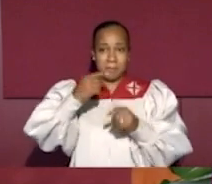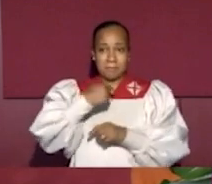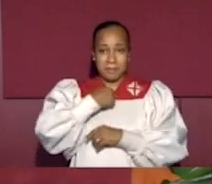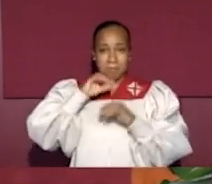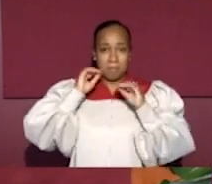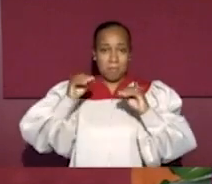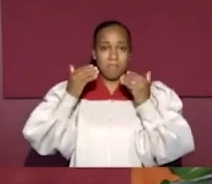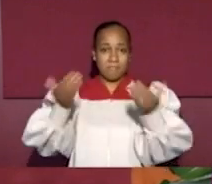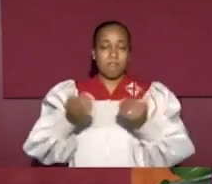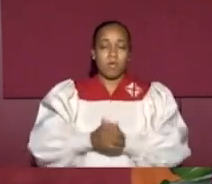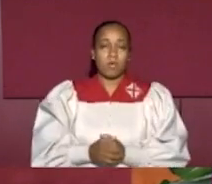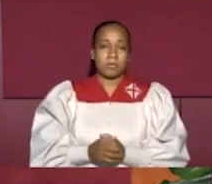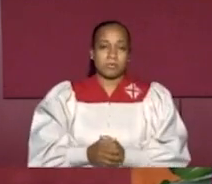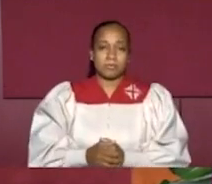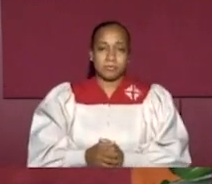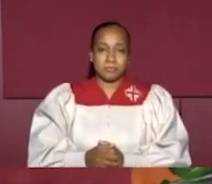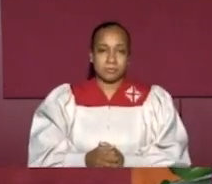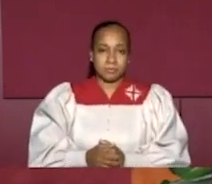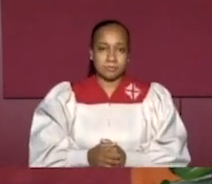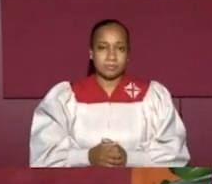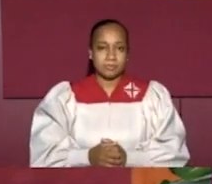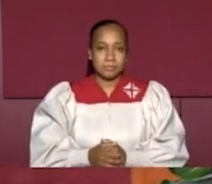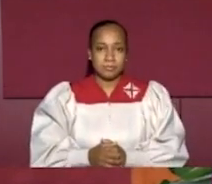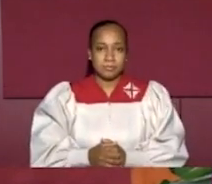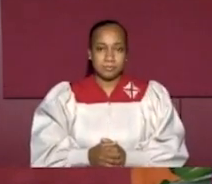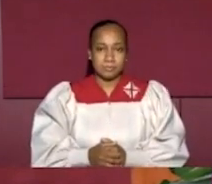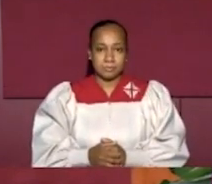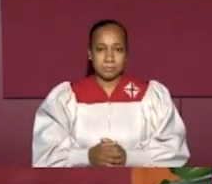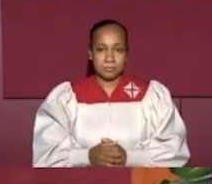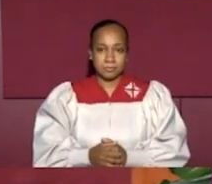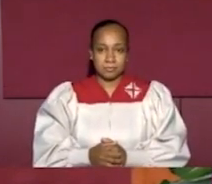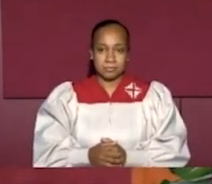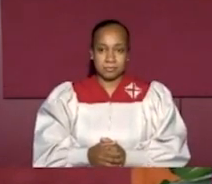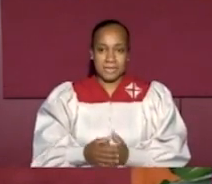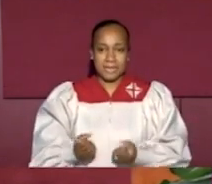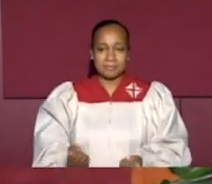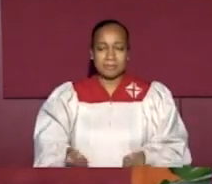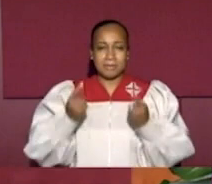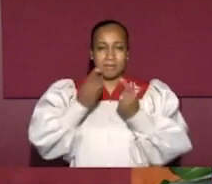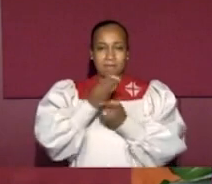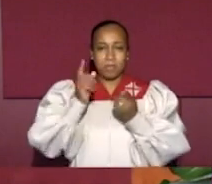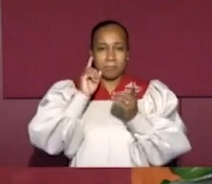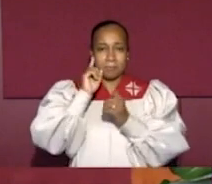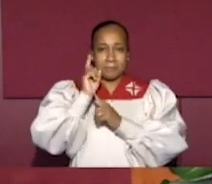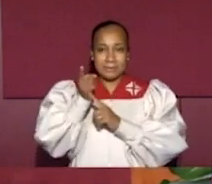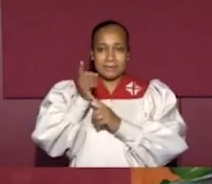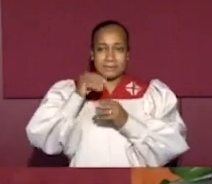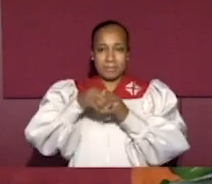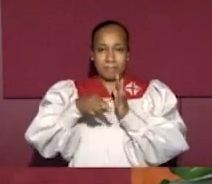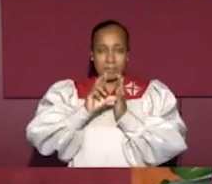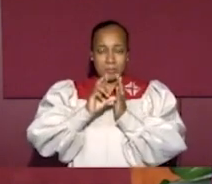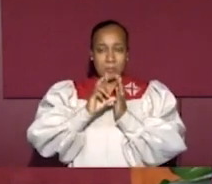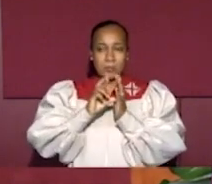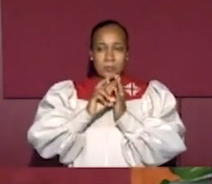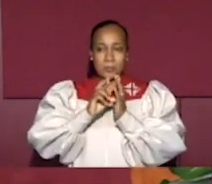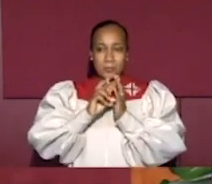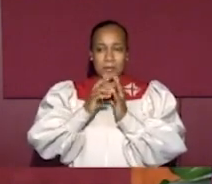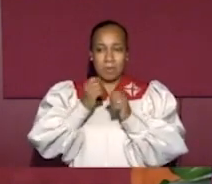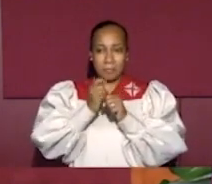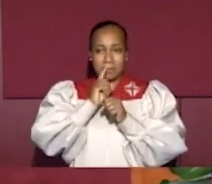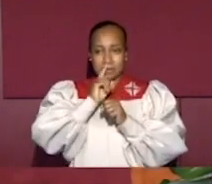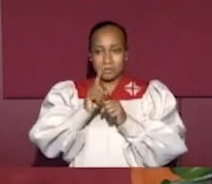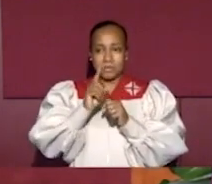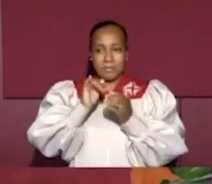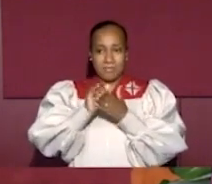me moving forward. And I'm spending a few minutes in this review because I really want to make sure that we